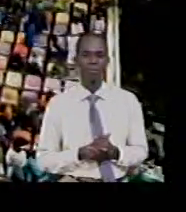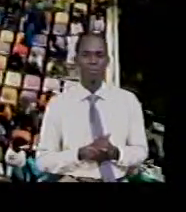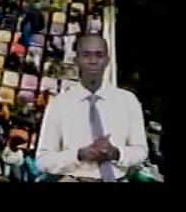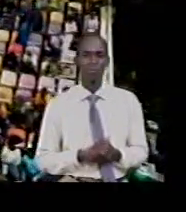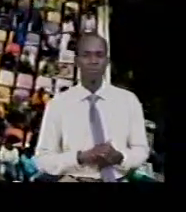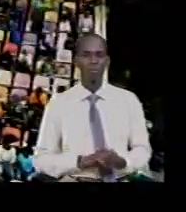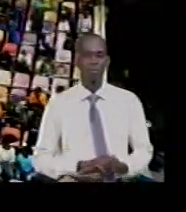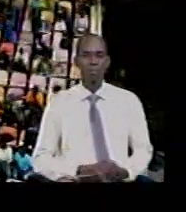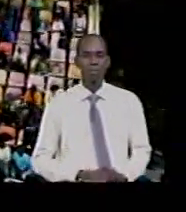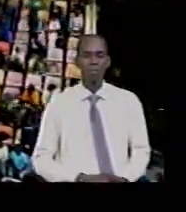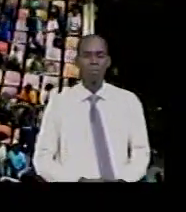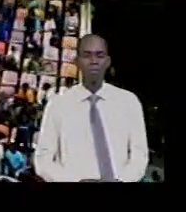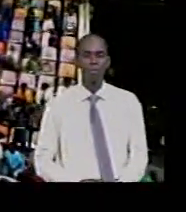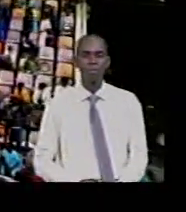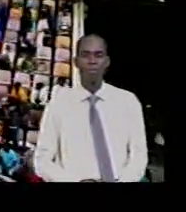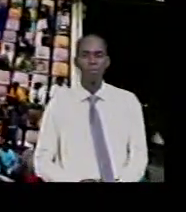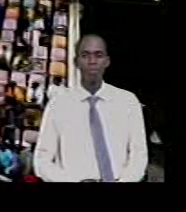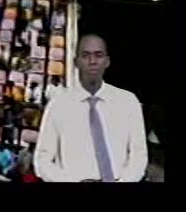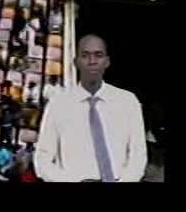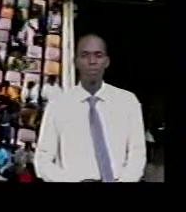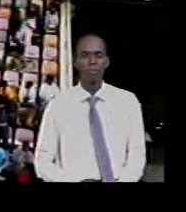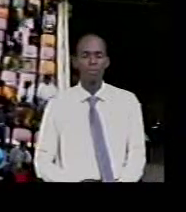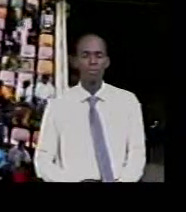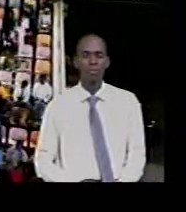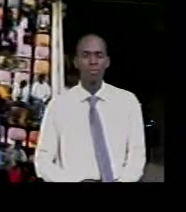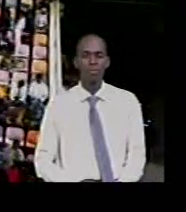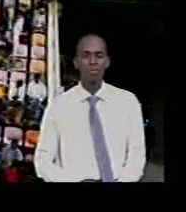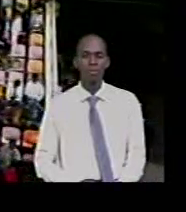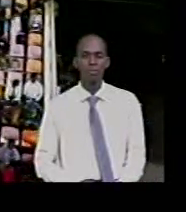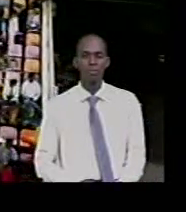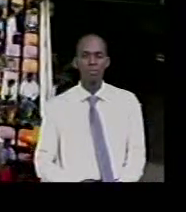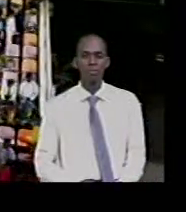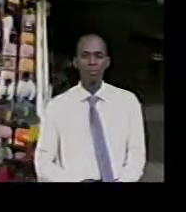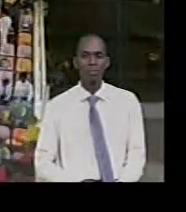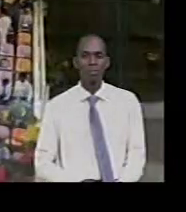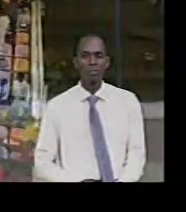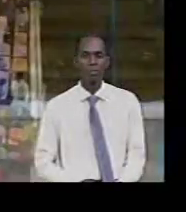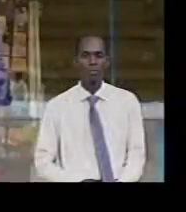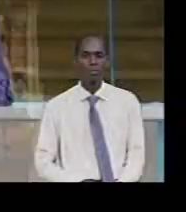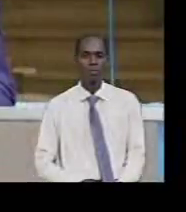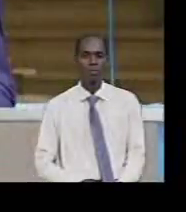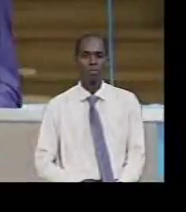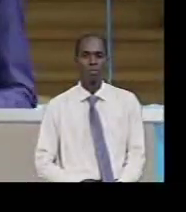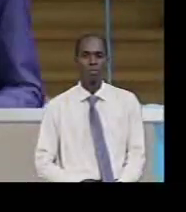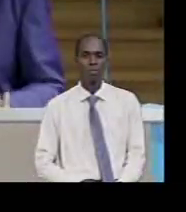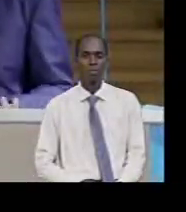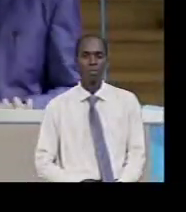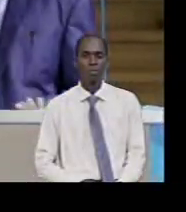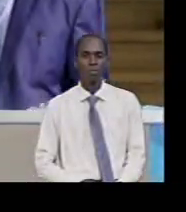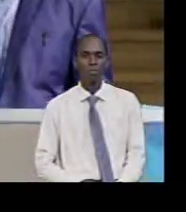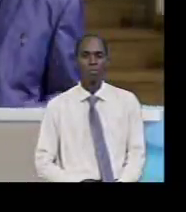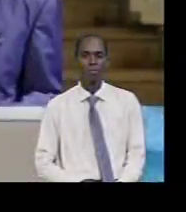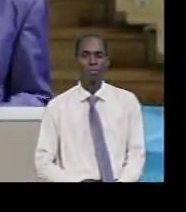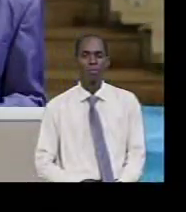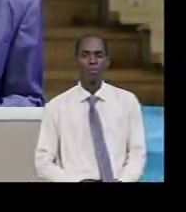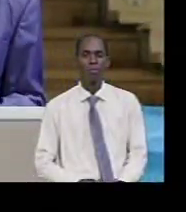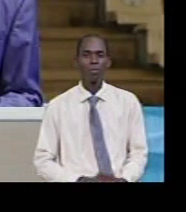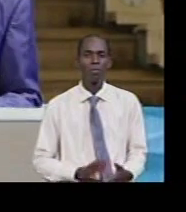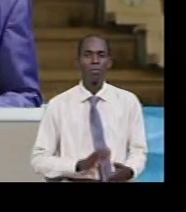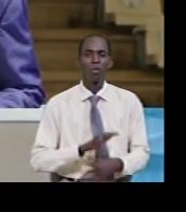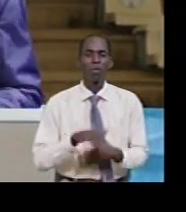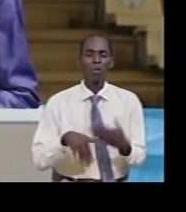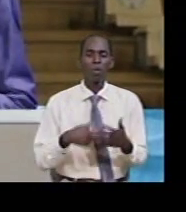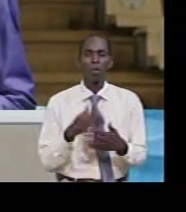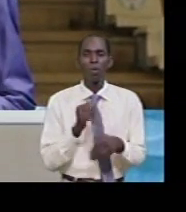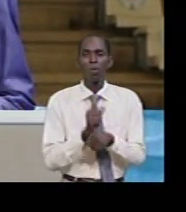All workers, quickly join to attend to those who have just given their life to Christ. Give them decision slip to fill.